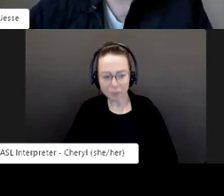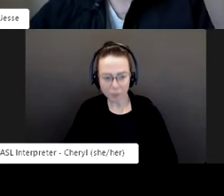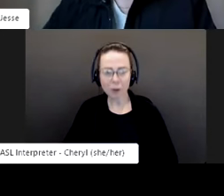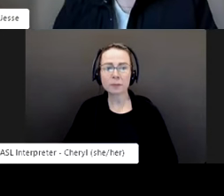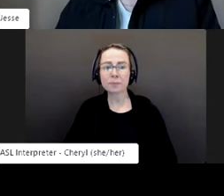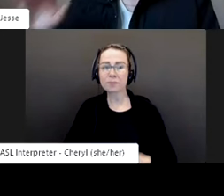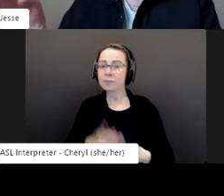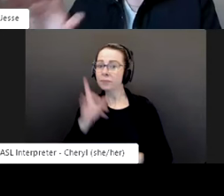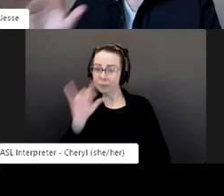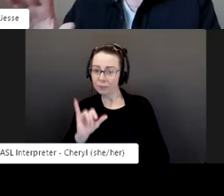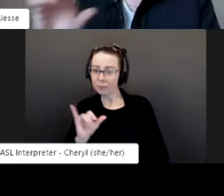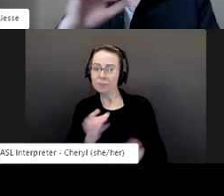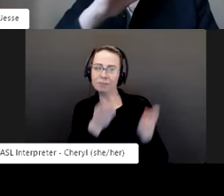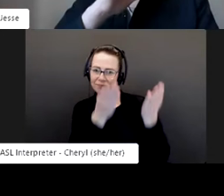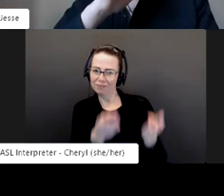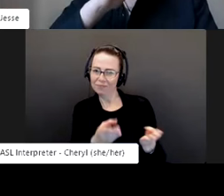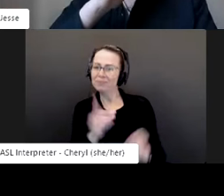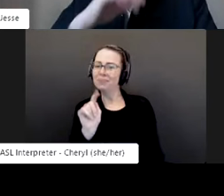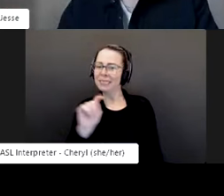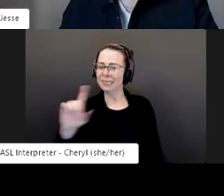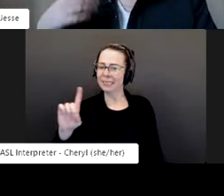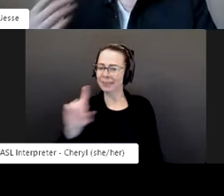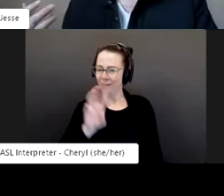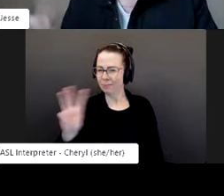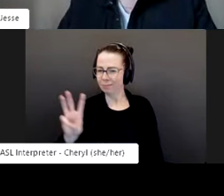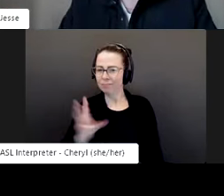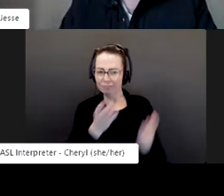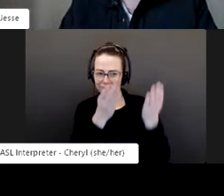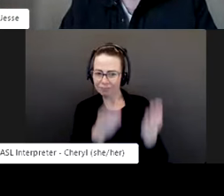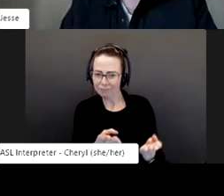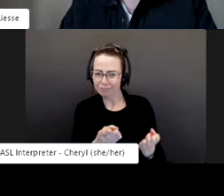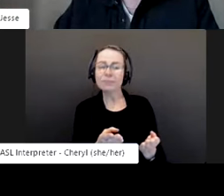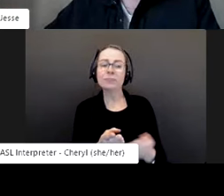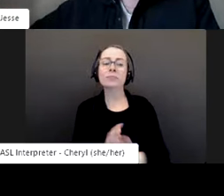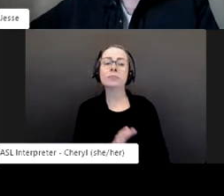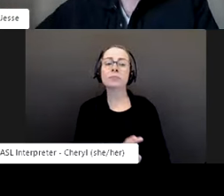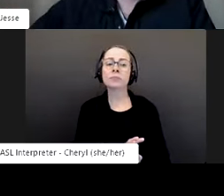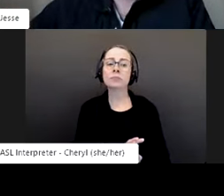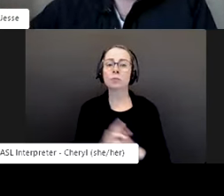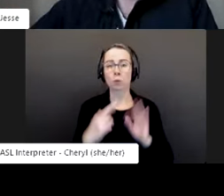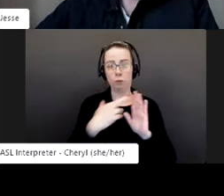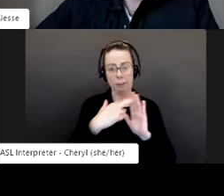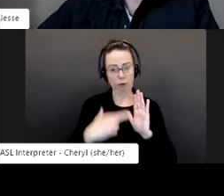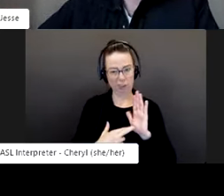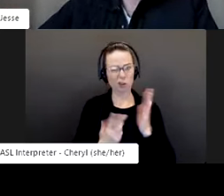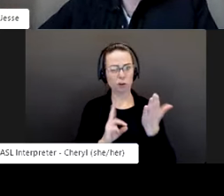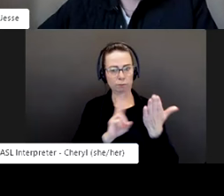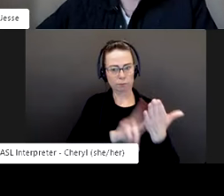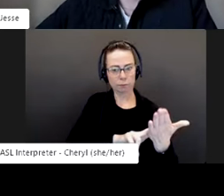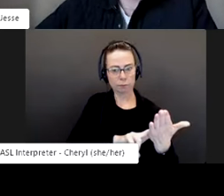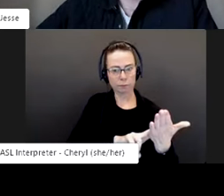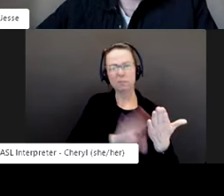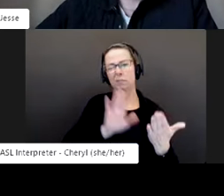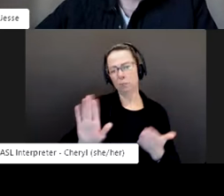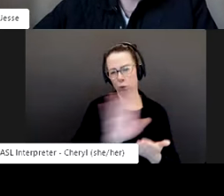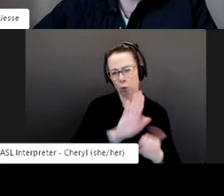looks like using TD as an example again. So you would register by putting in an email address. And you can see you have the